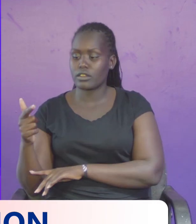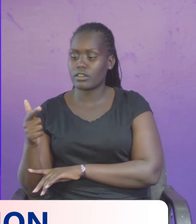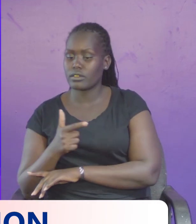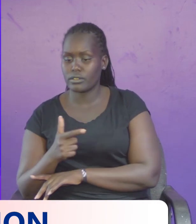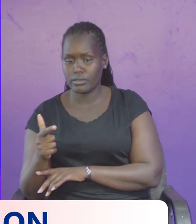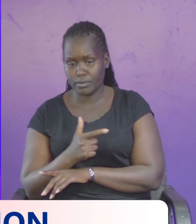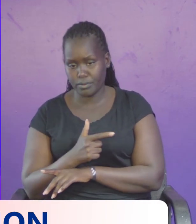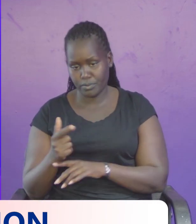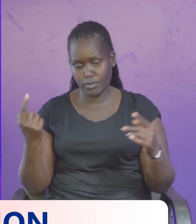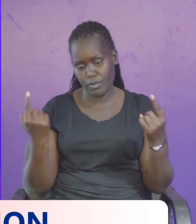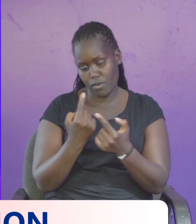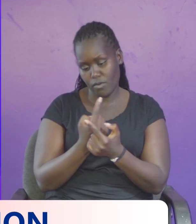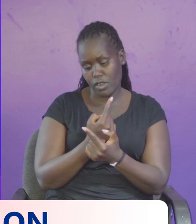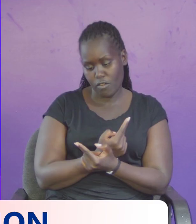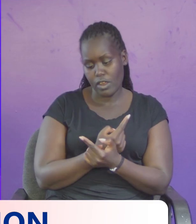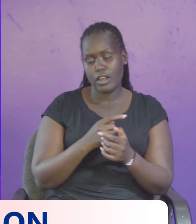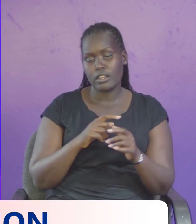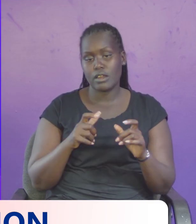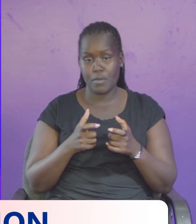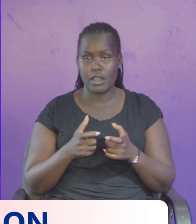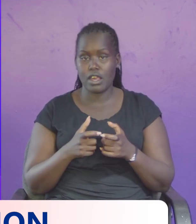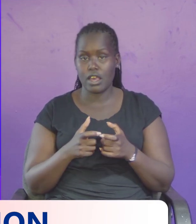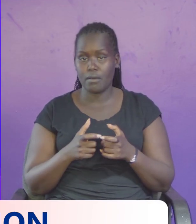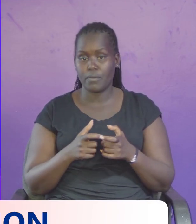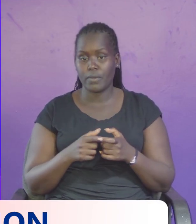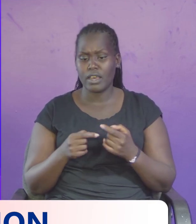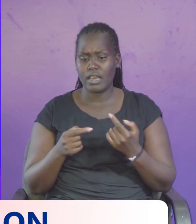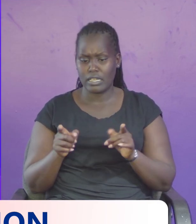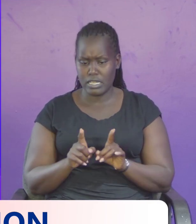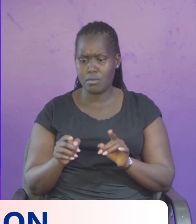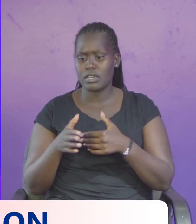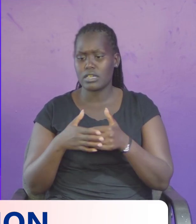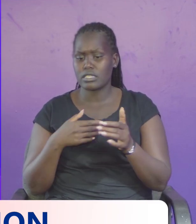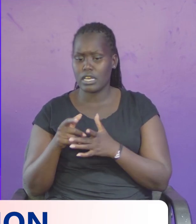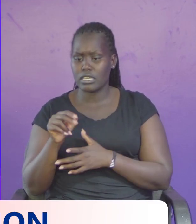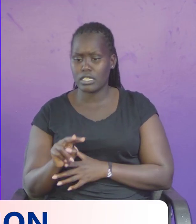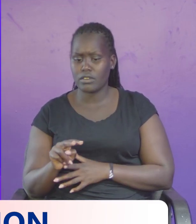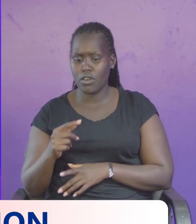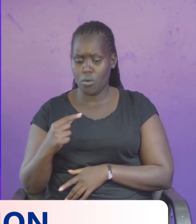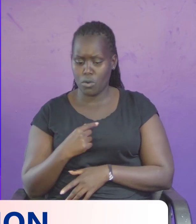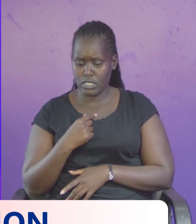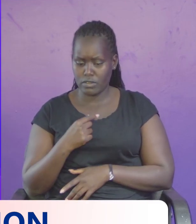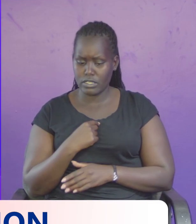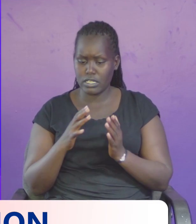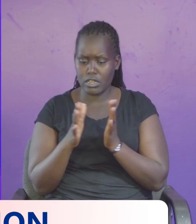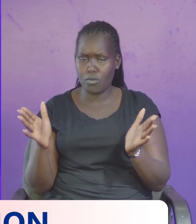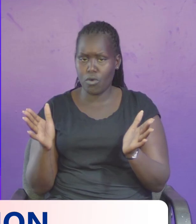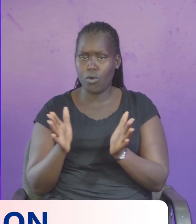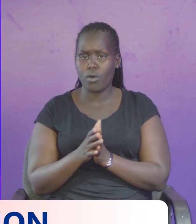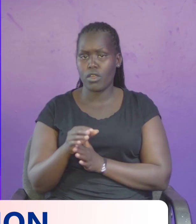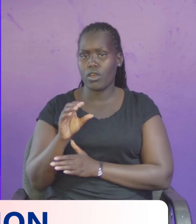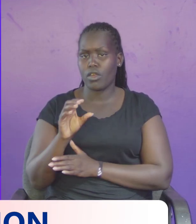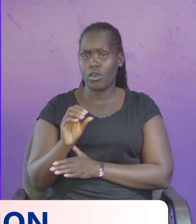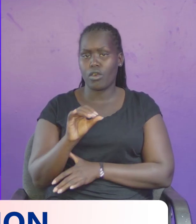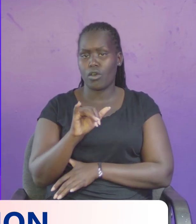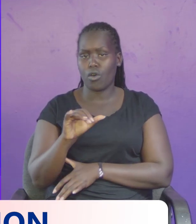media stations. And it goes without saying, Science TV was visited more by Nicholas Oyoo than any other TV